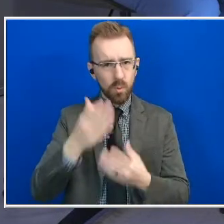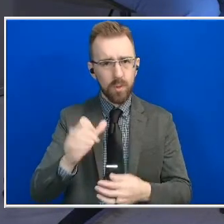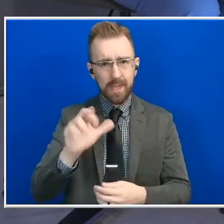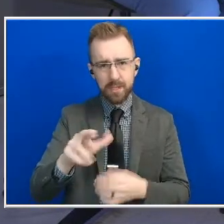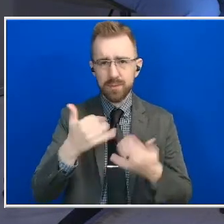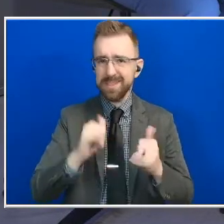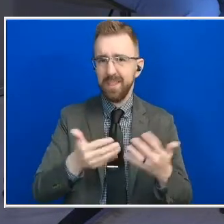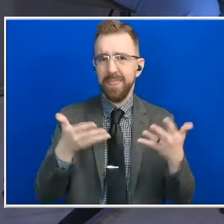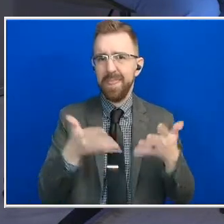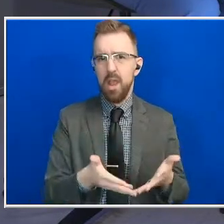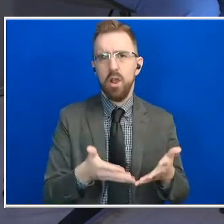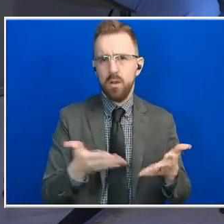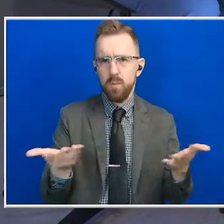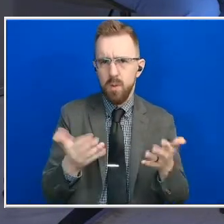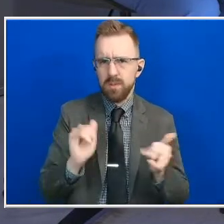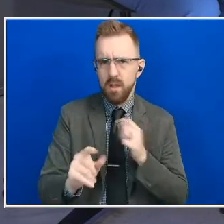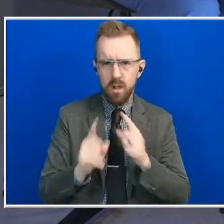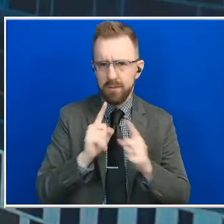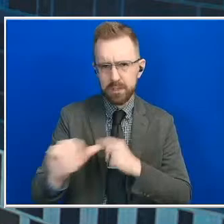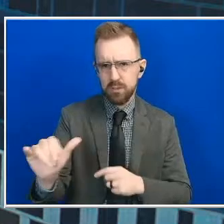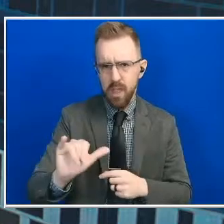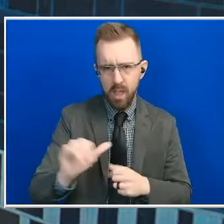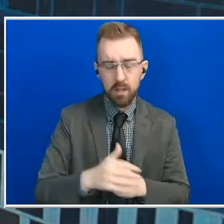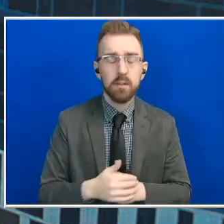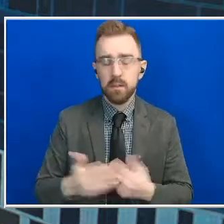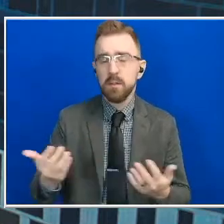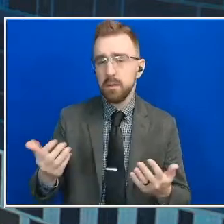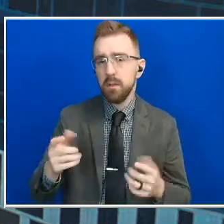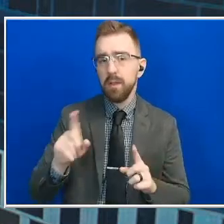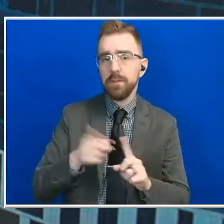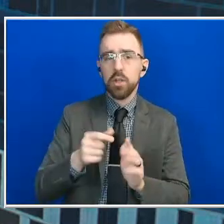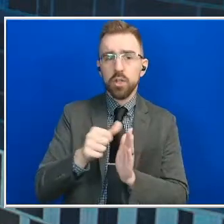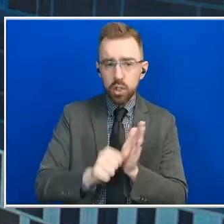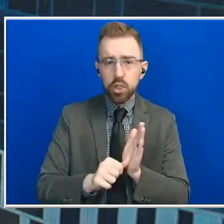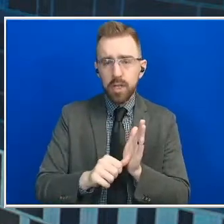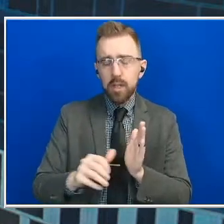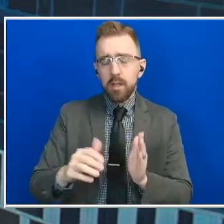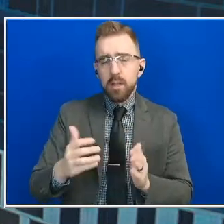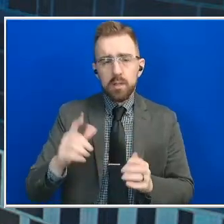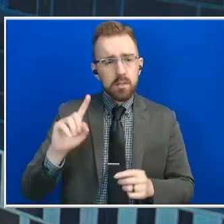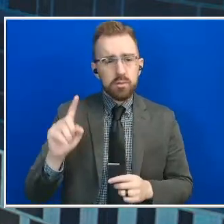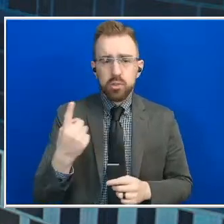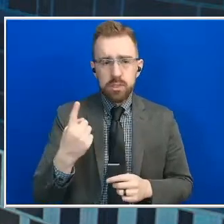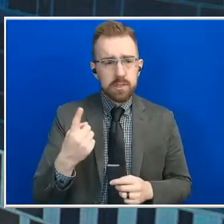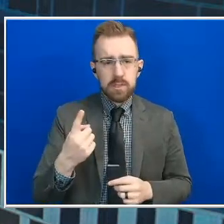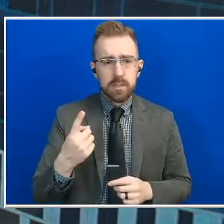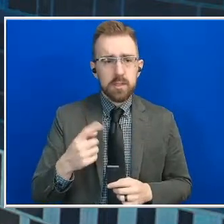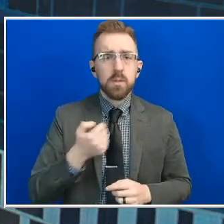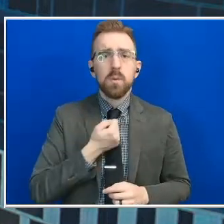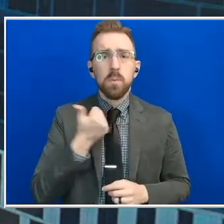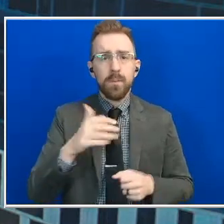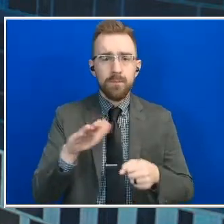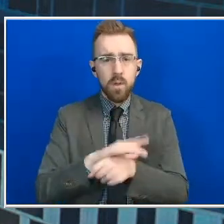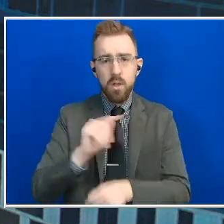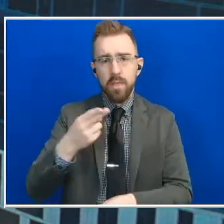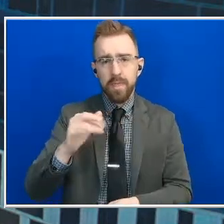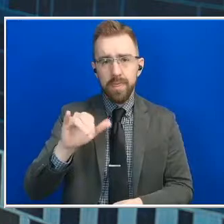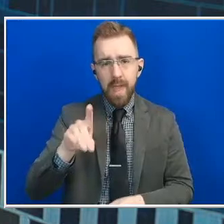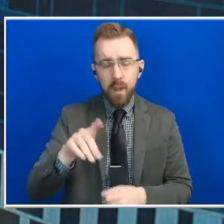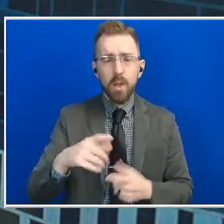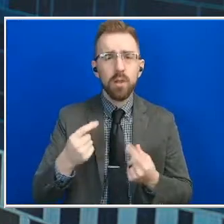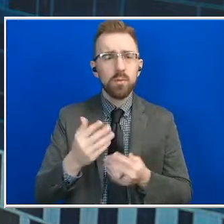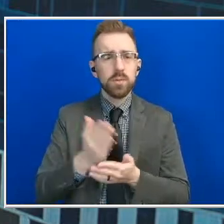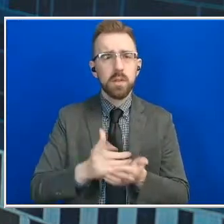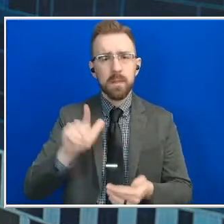was that conversation like? Yeah, so the first surgery was to remove the full thyroid and then do some lymph nodes on the right